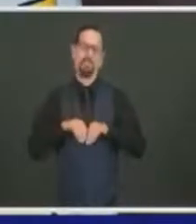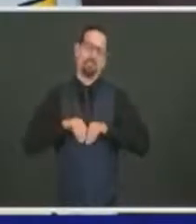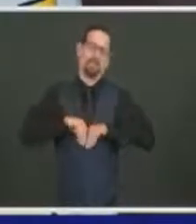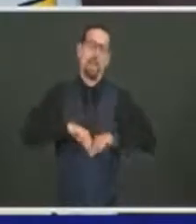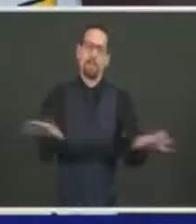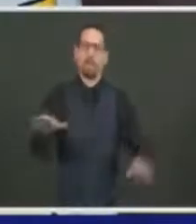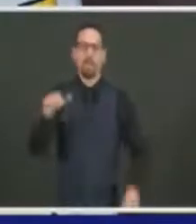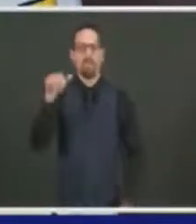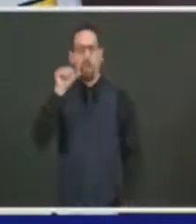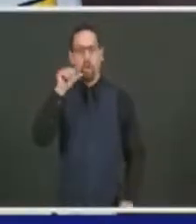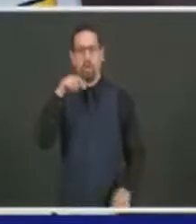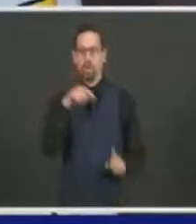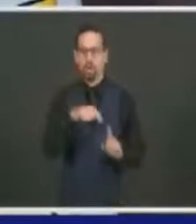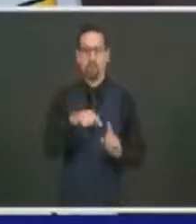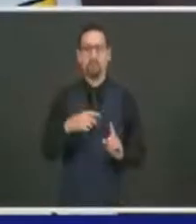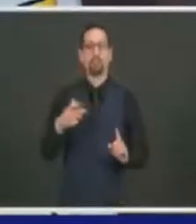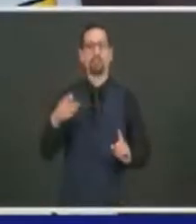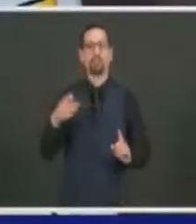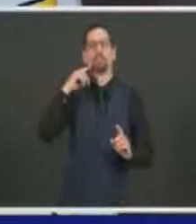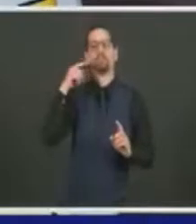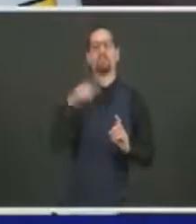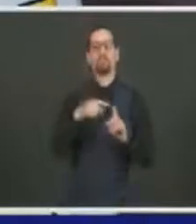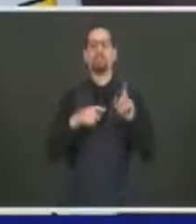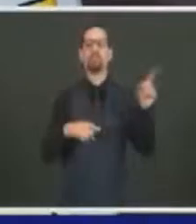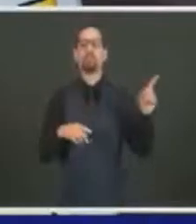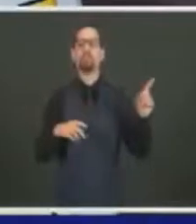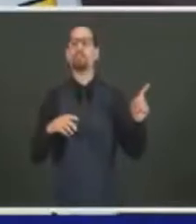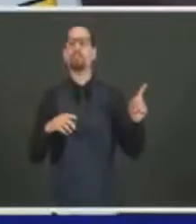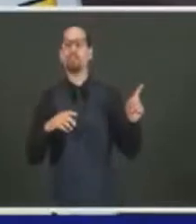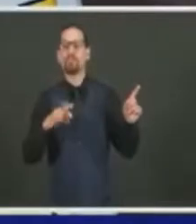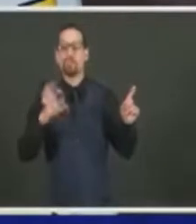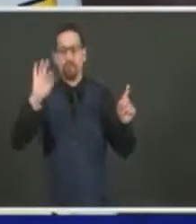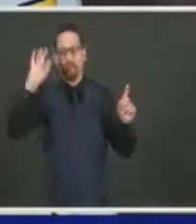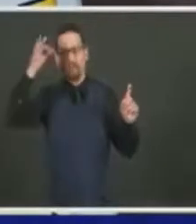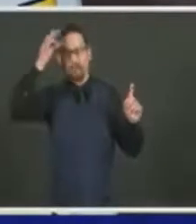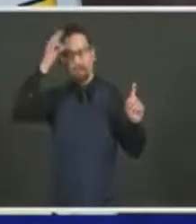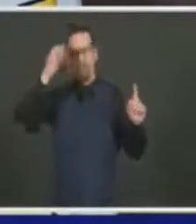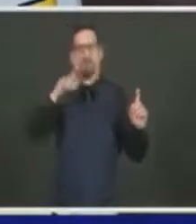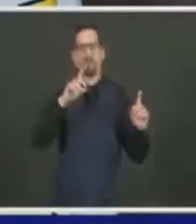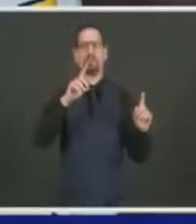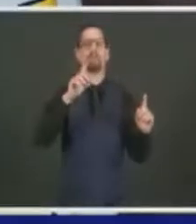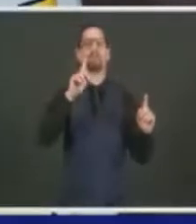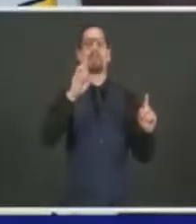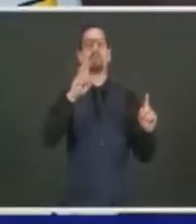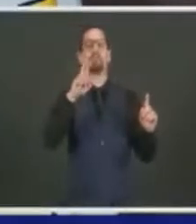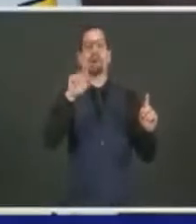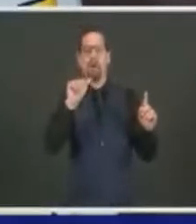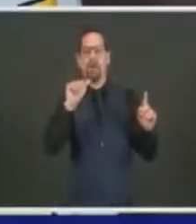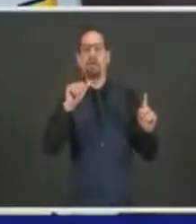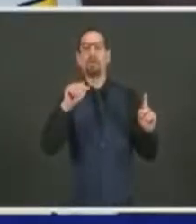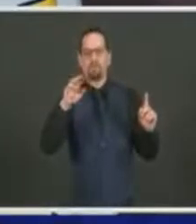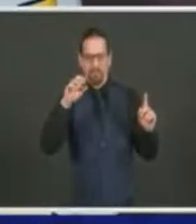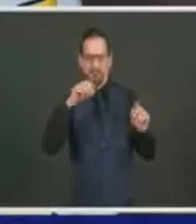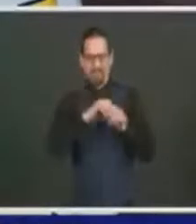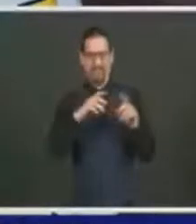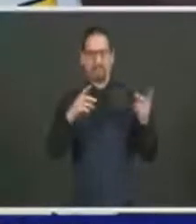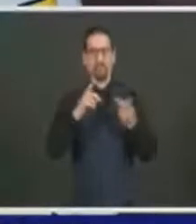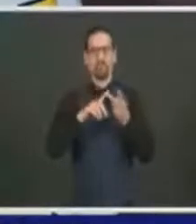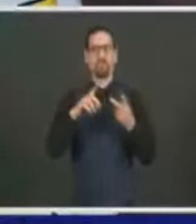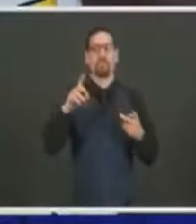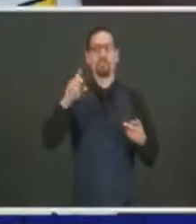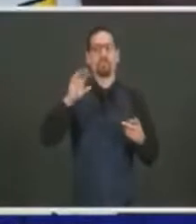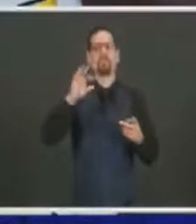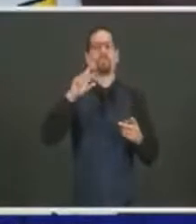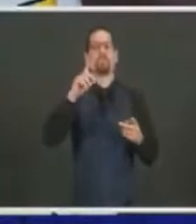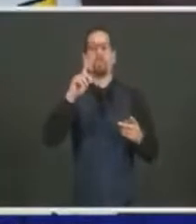heard from Dr. Fauci, we heard from many other governors. Bars was a hot topic. And it seems clear from the experience in